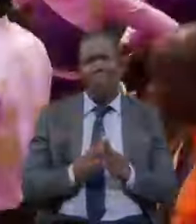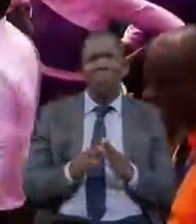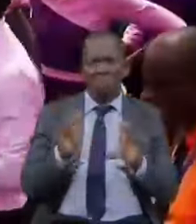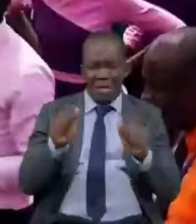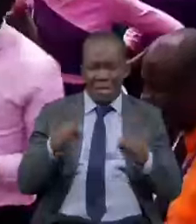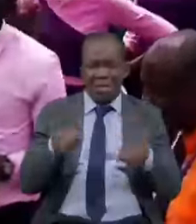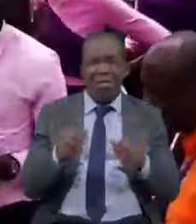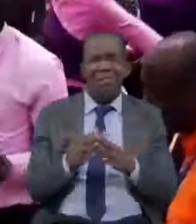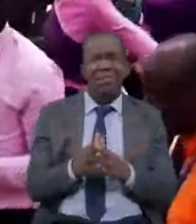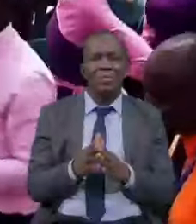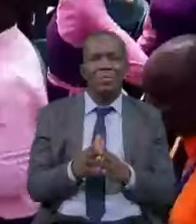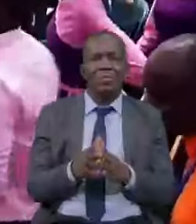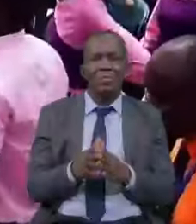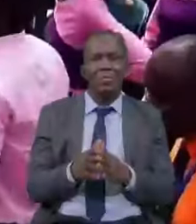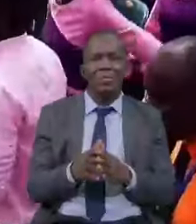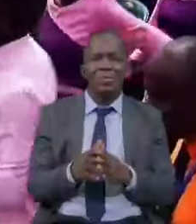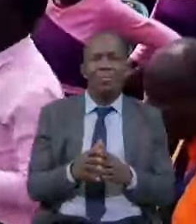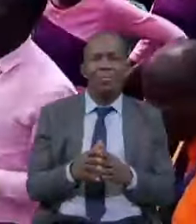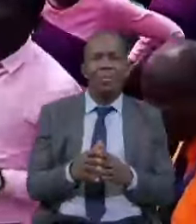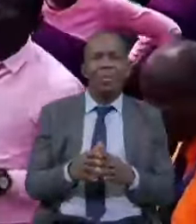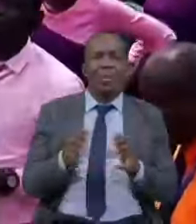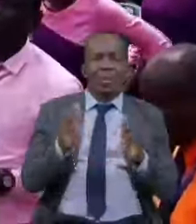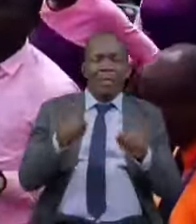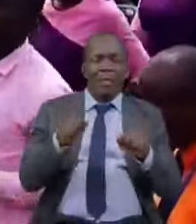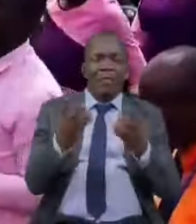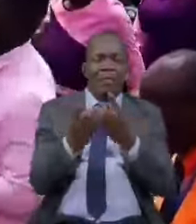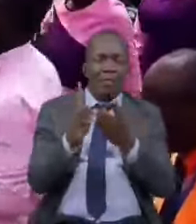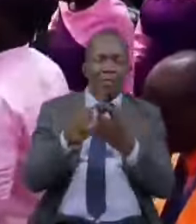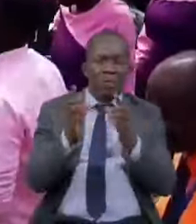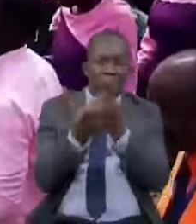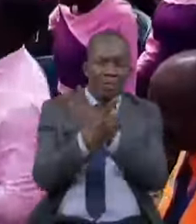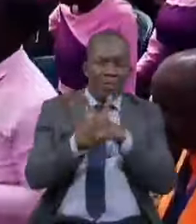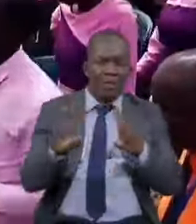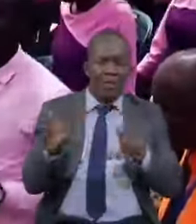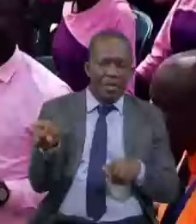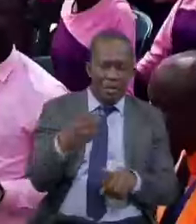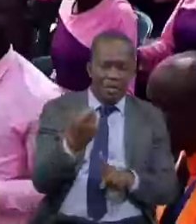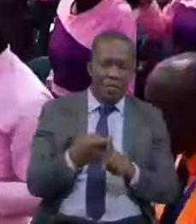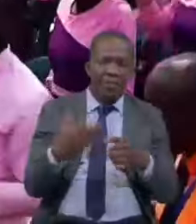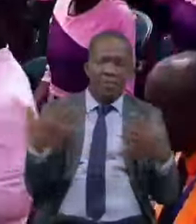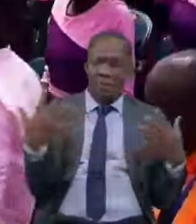able to deliver you from the fear of man.